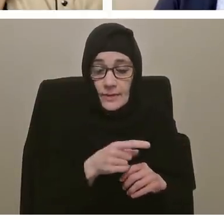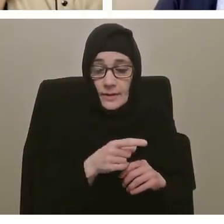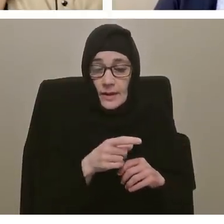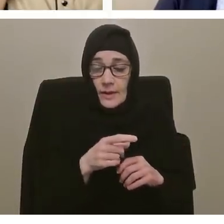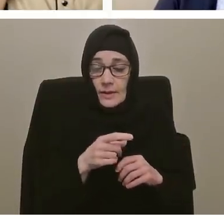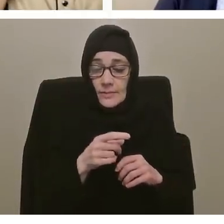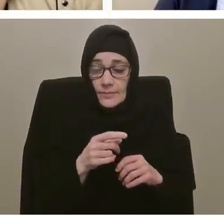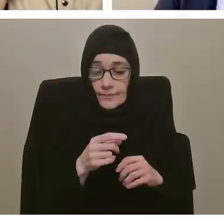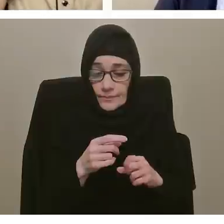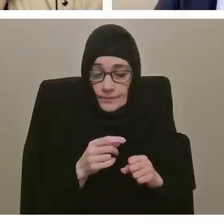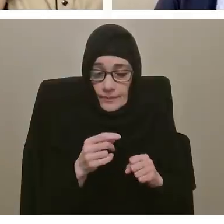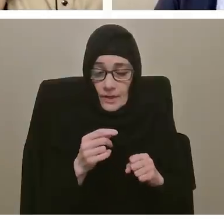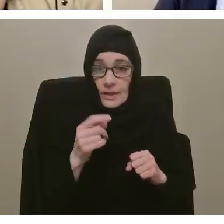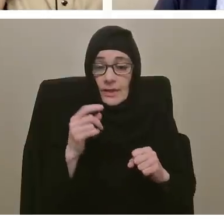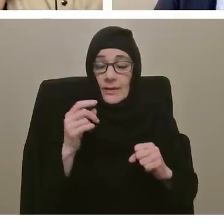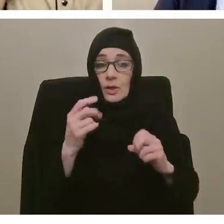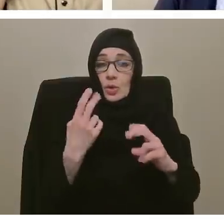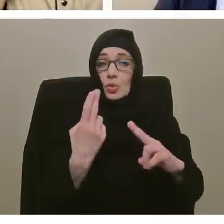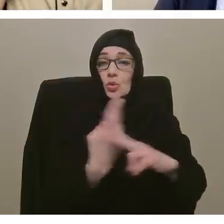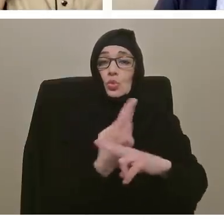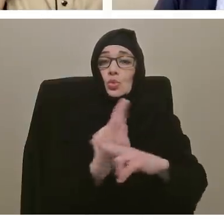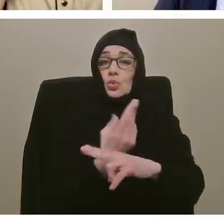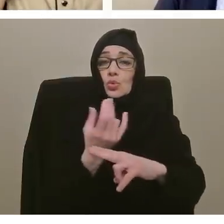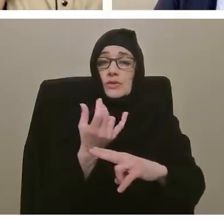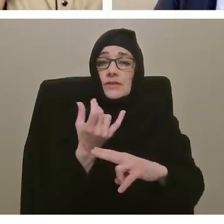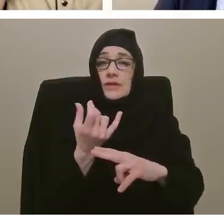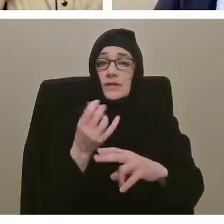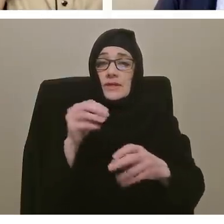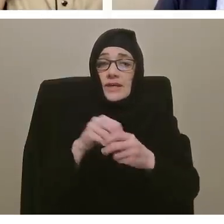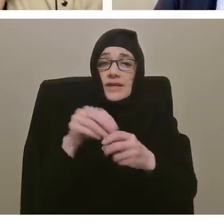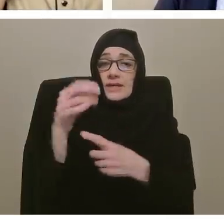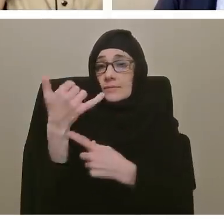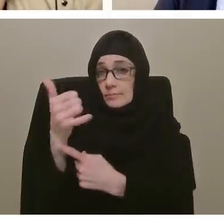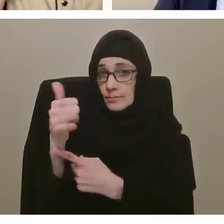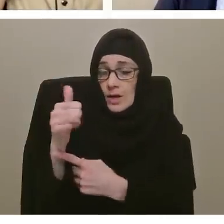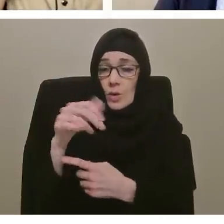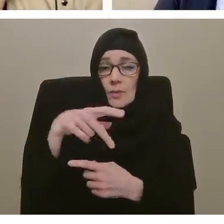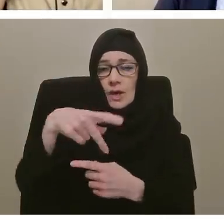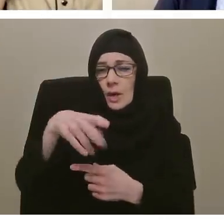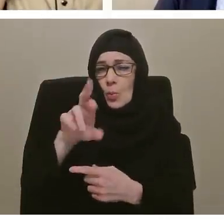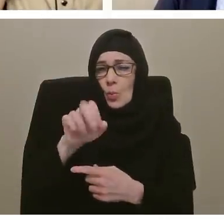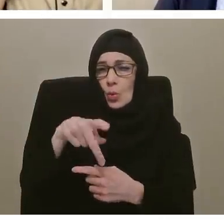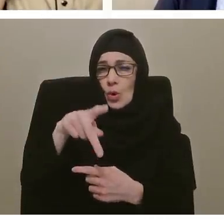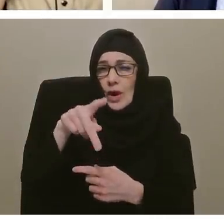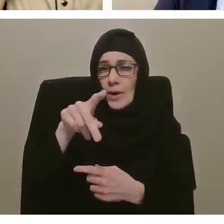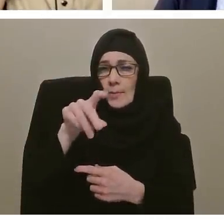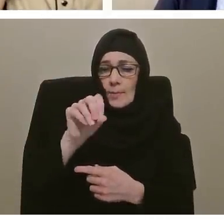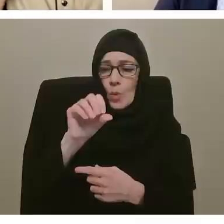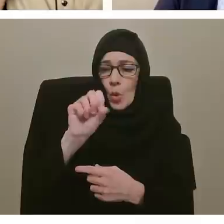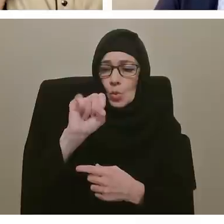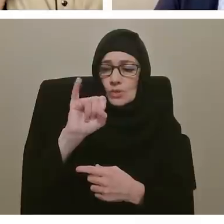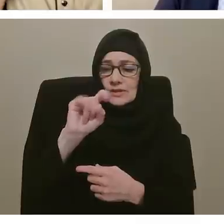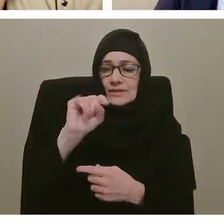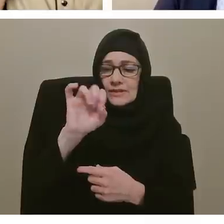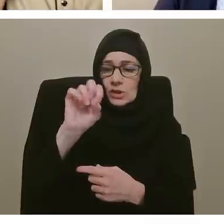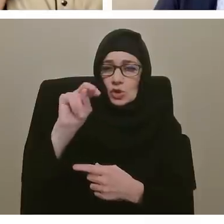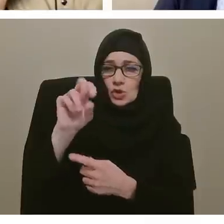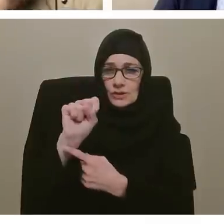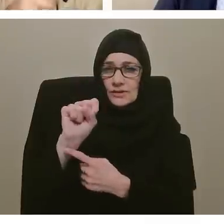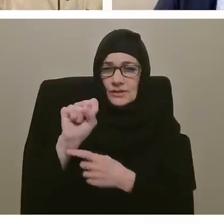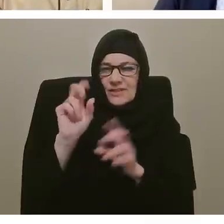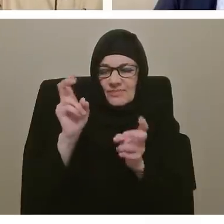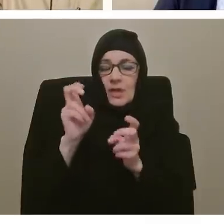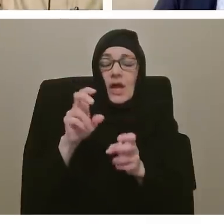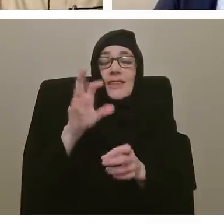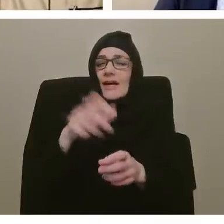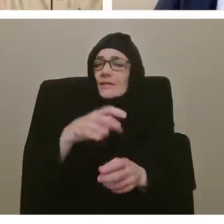using of the, for lack of better words, prepositions, you know, in Arabic we call harf jar. This is the hardest science and the hardest discipline within